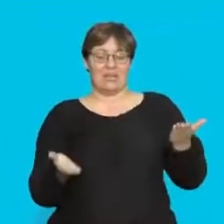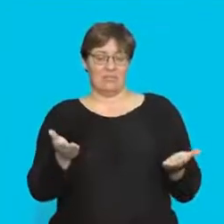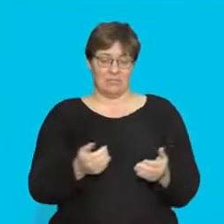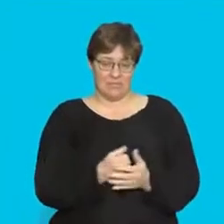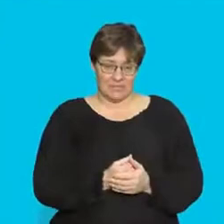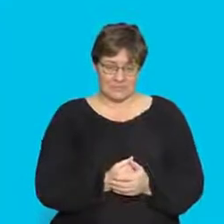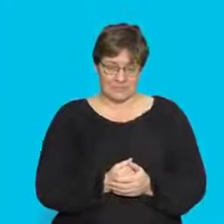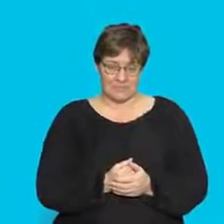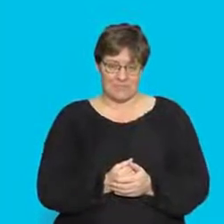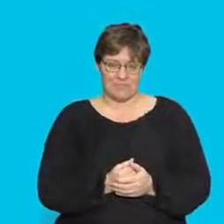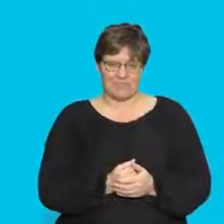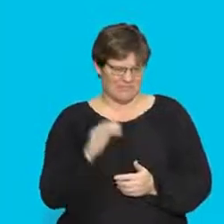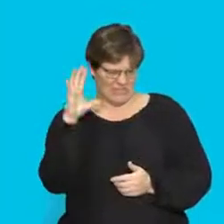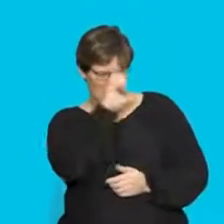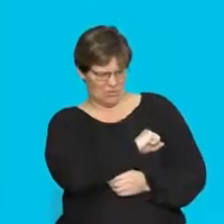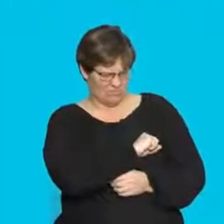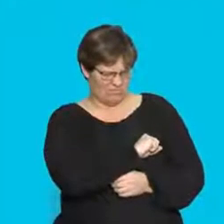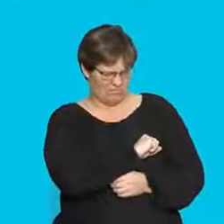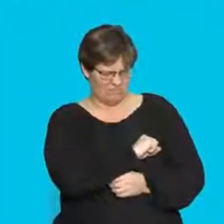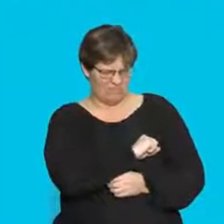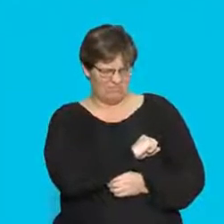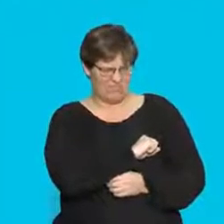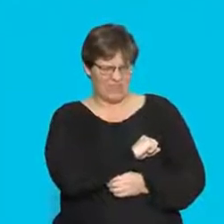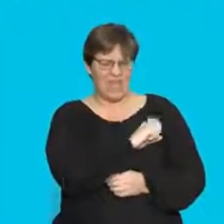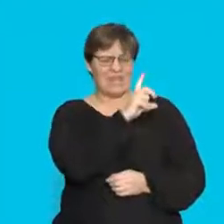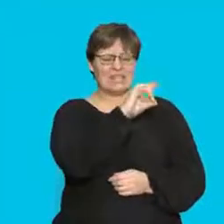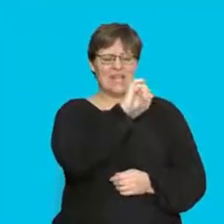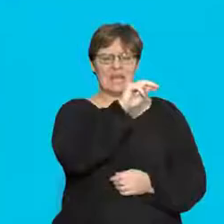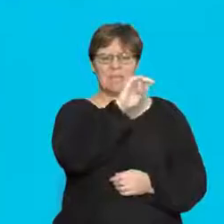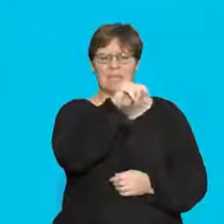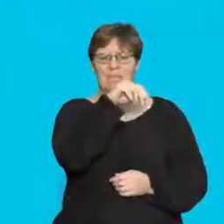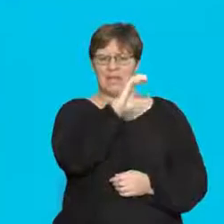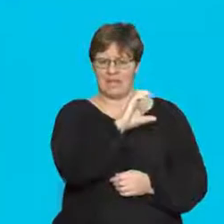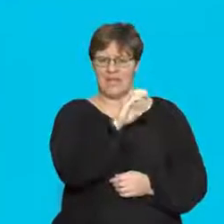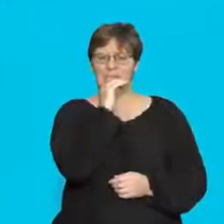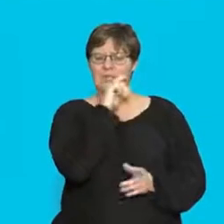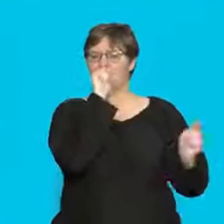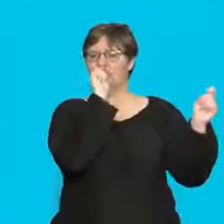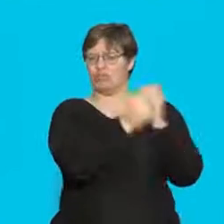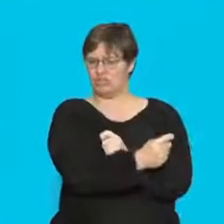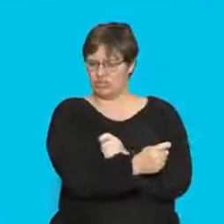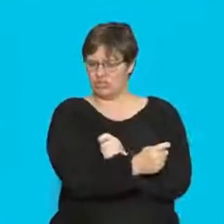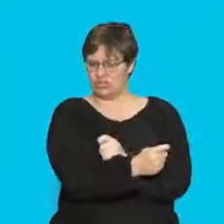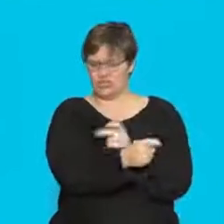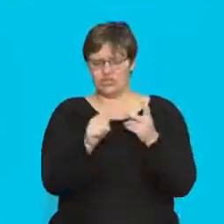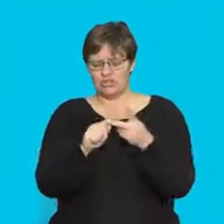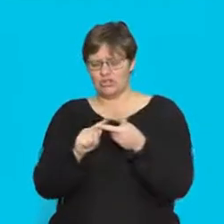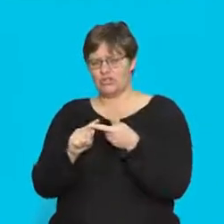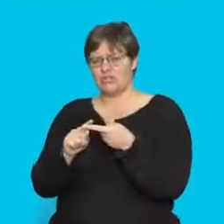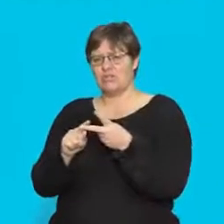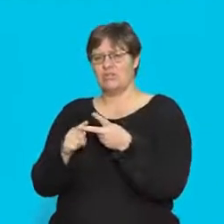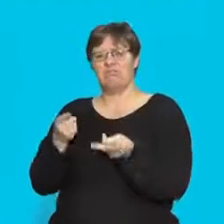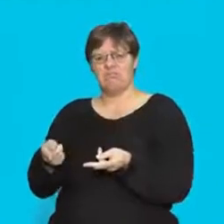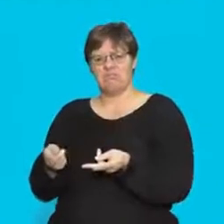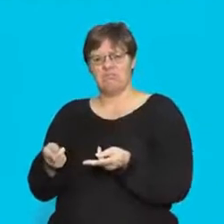equilibrium. That sounds strange if you break up that term. Dynamic means to change, and